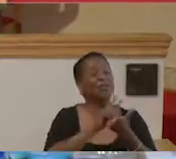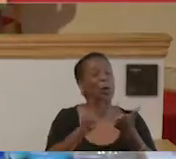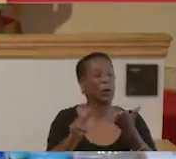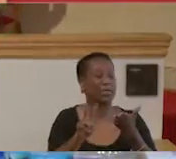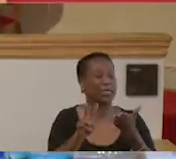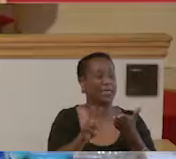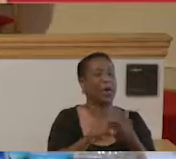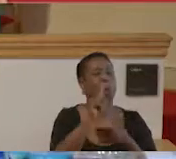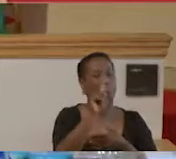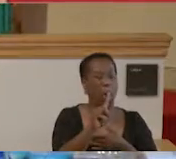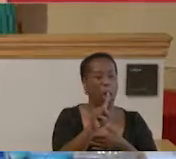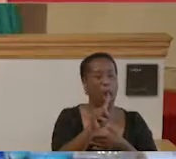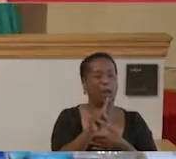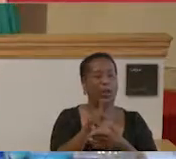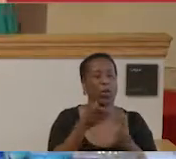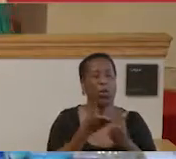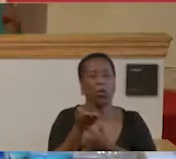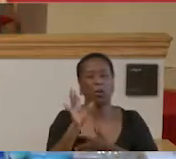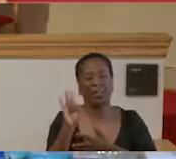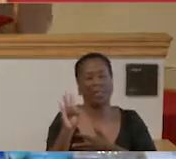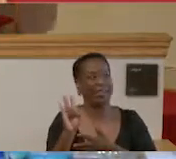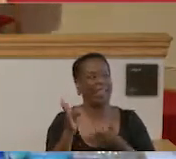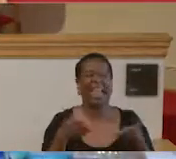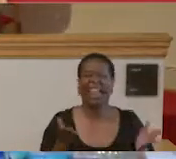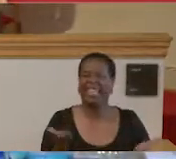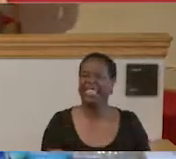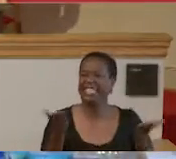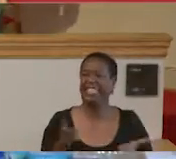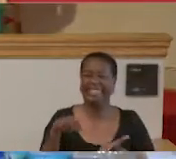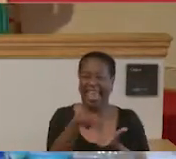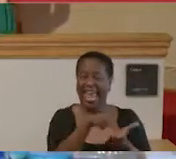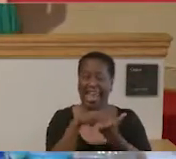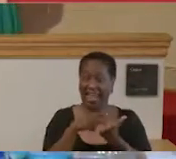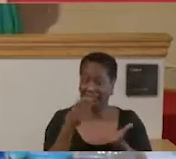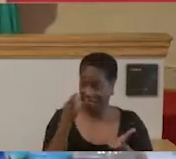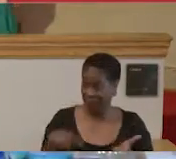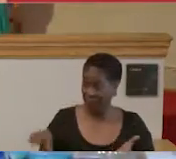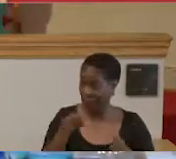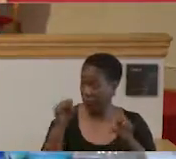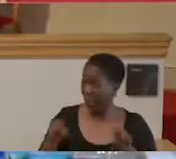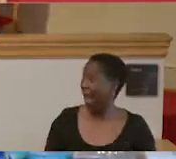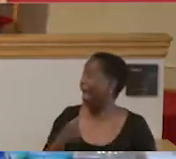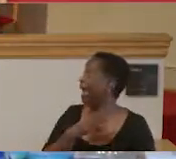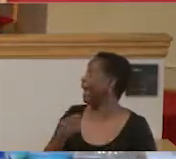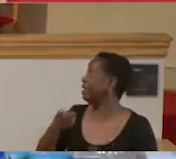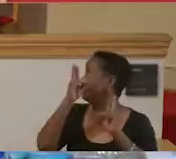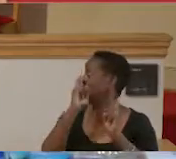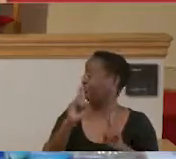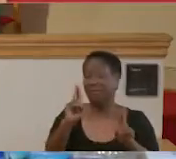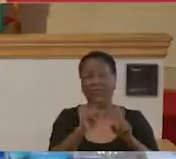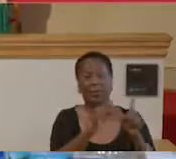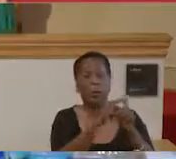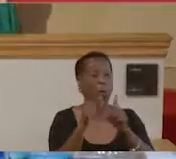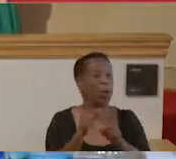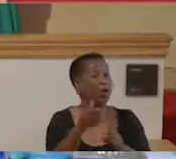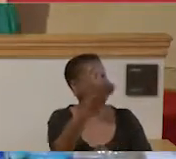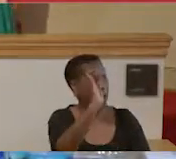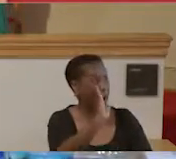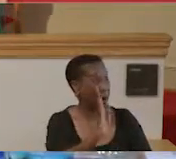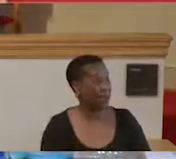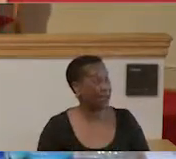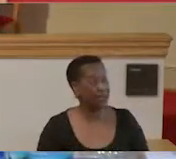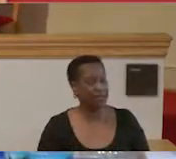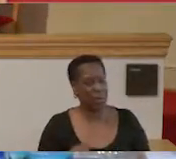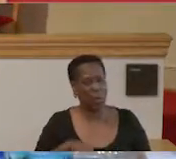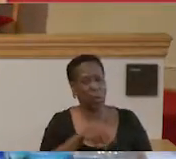1 through 7. Let us stand, all those who can and will, to give reverence to the word of God. As